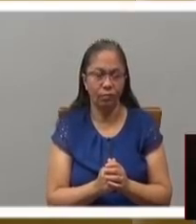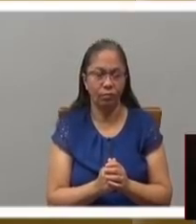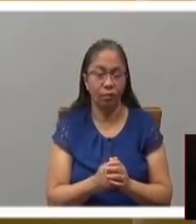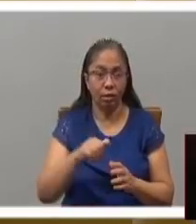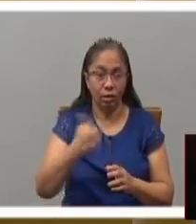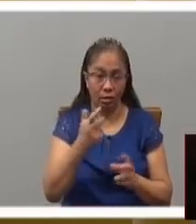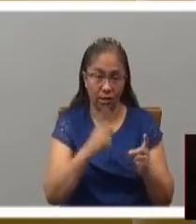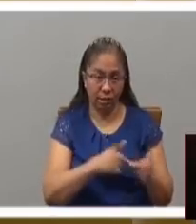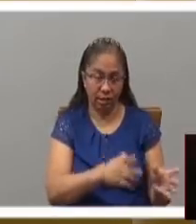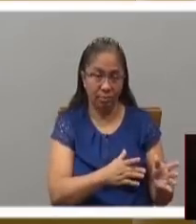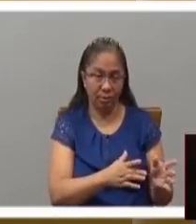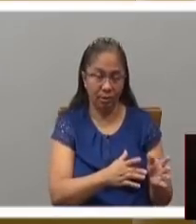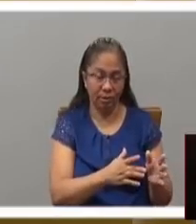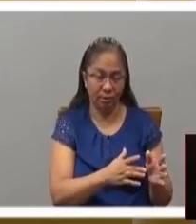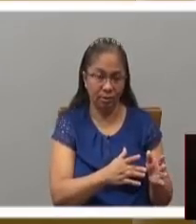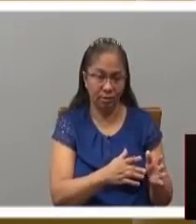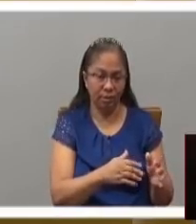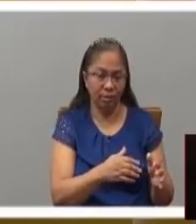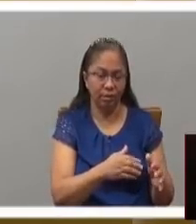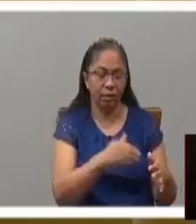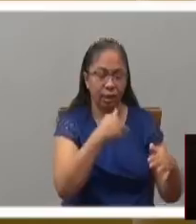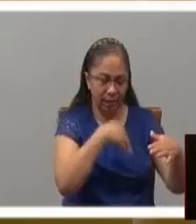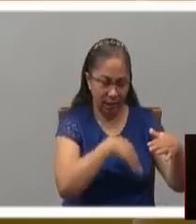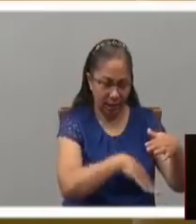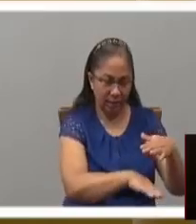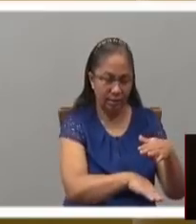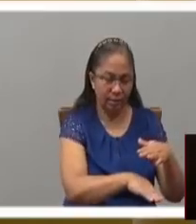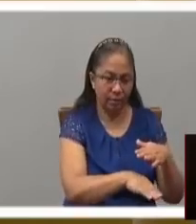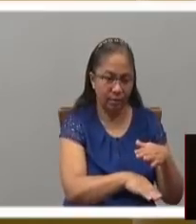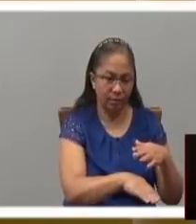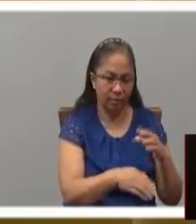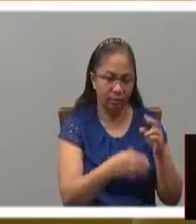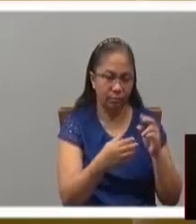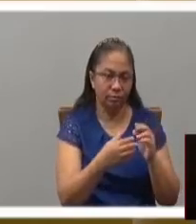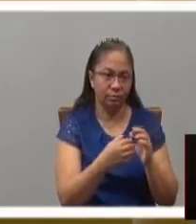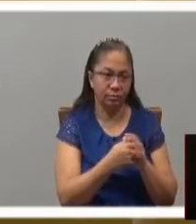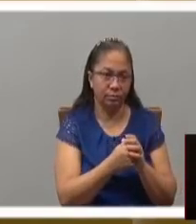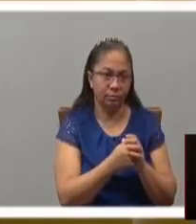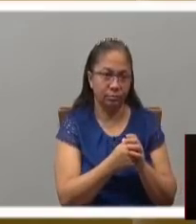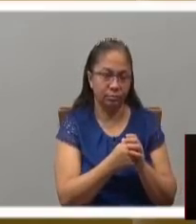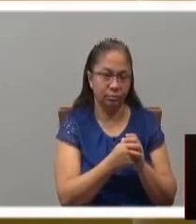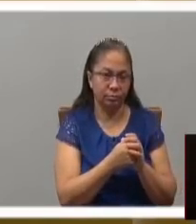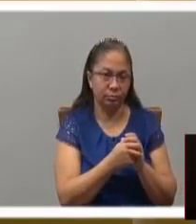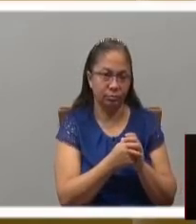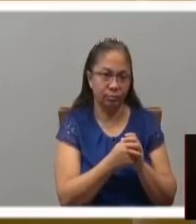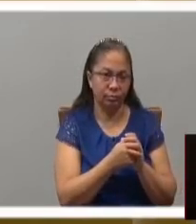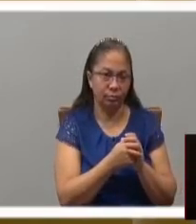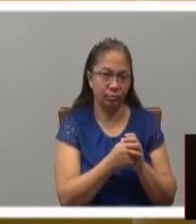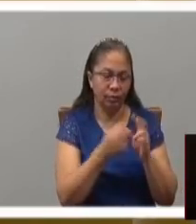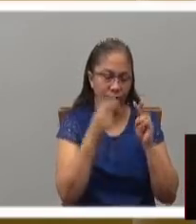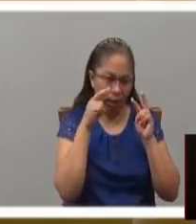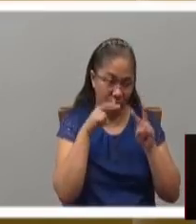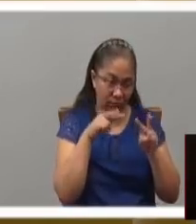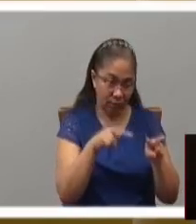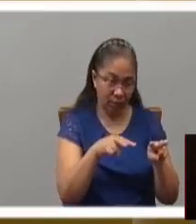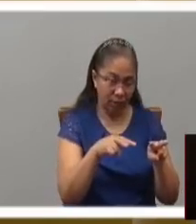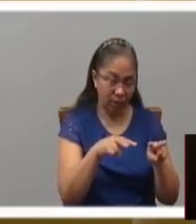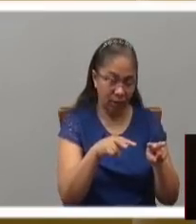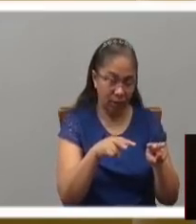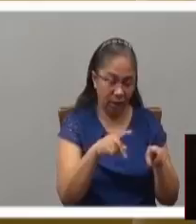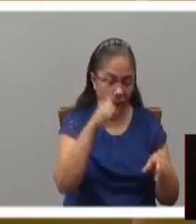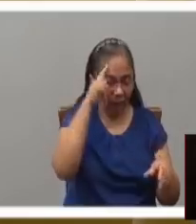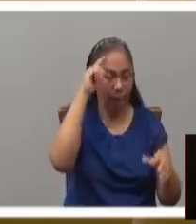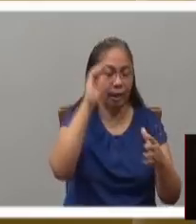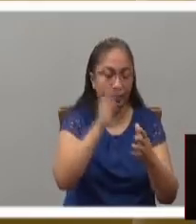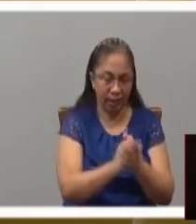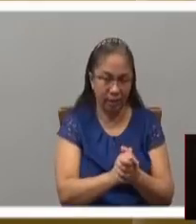the other disciple, who had reached the tomb first, also went in. He saw and